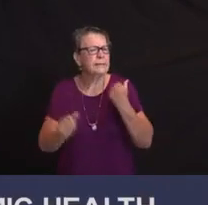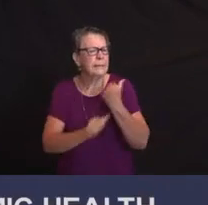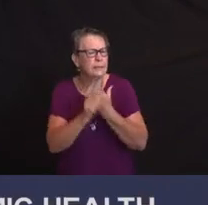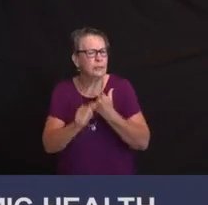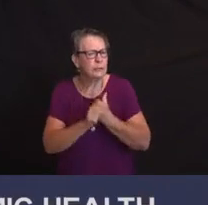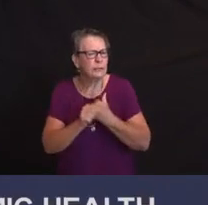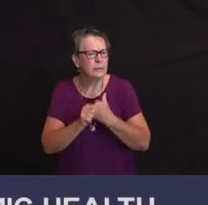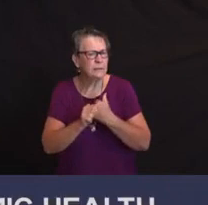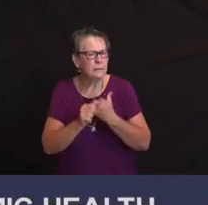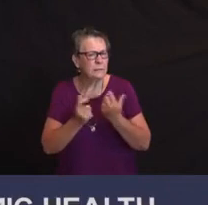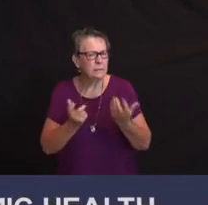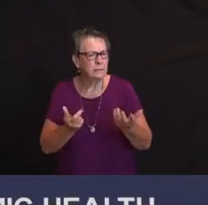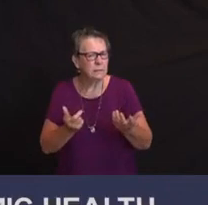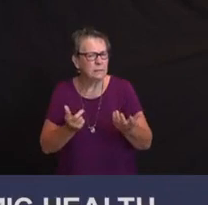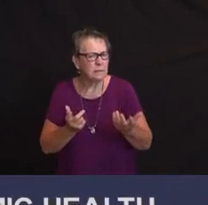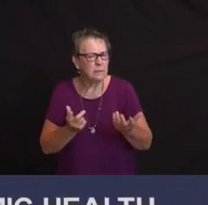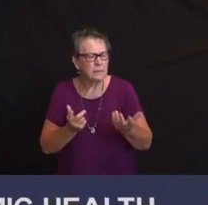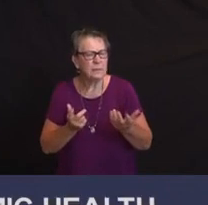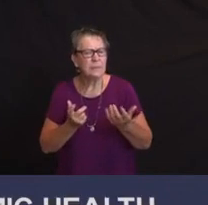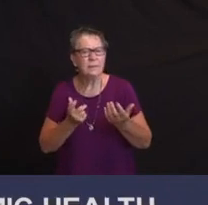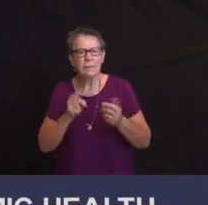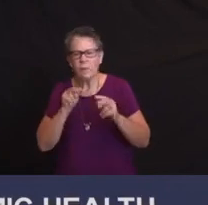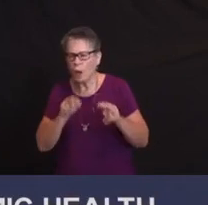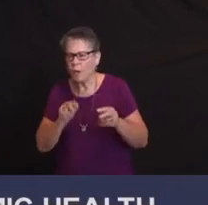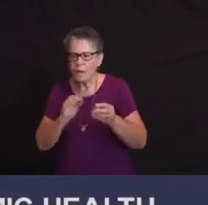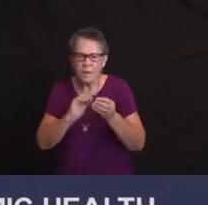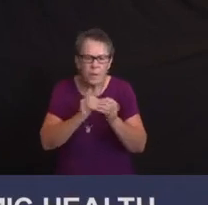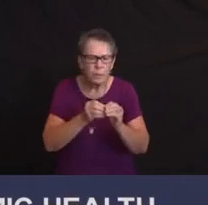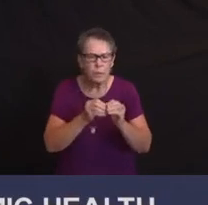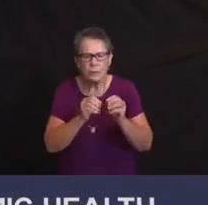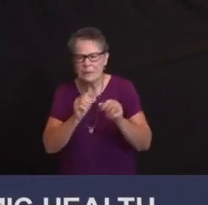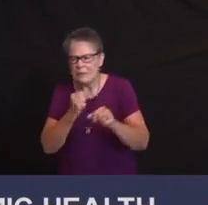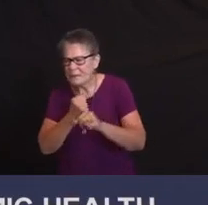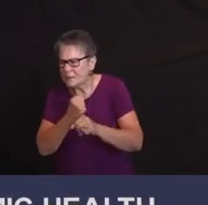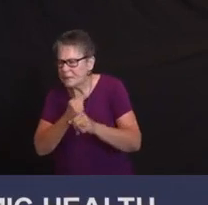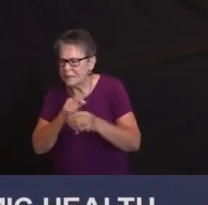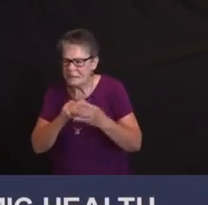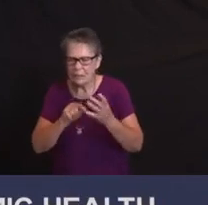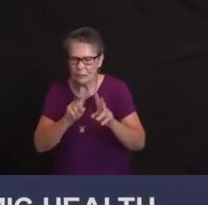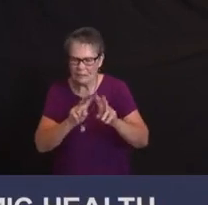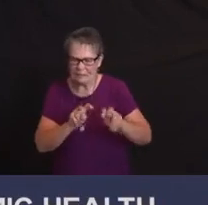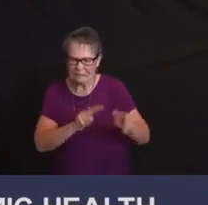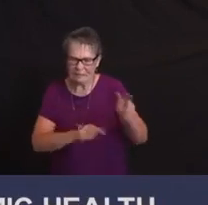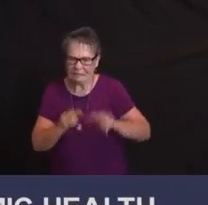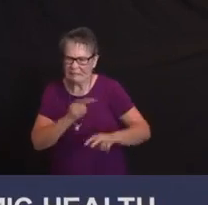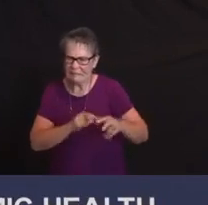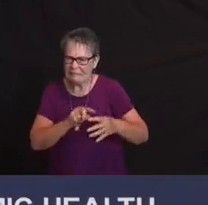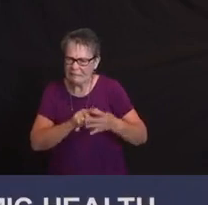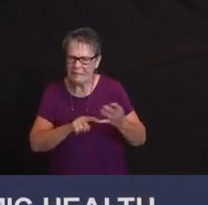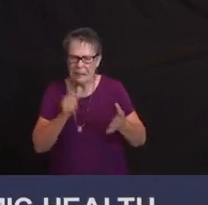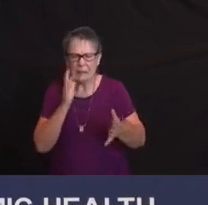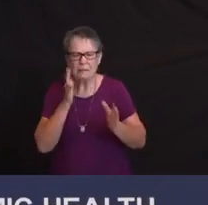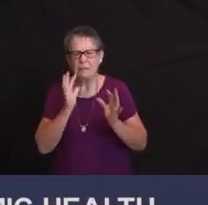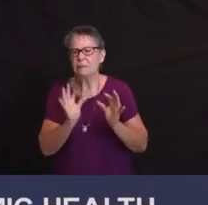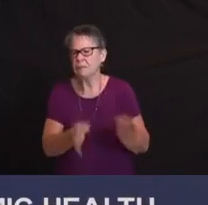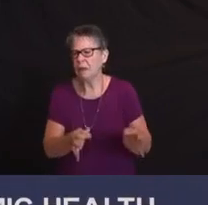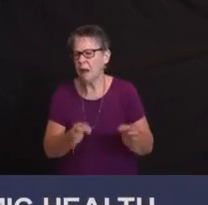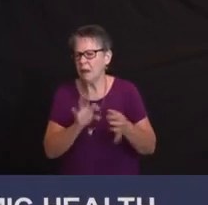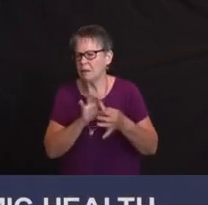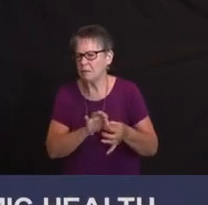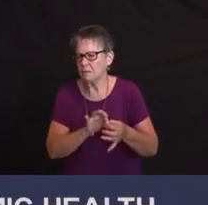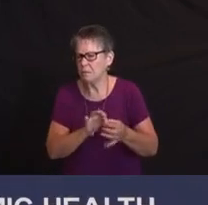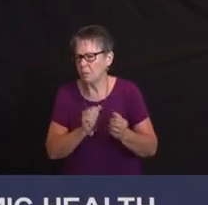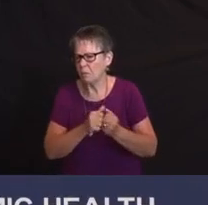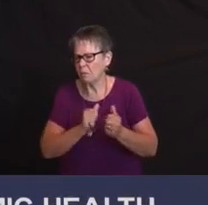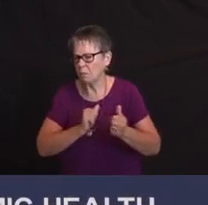that we look at in a normal course of business. And I certainly hope that we don't have